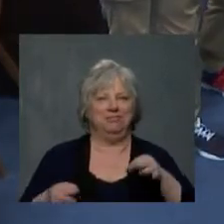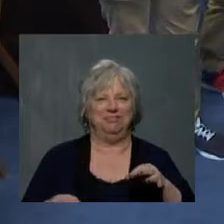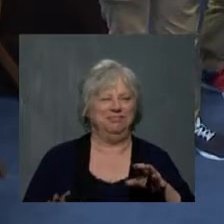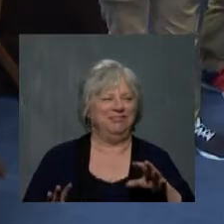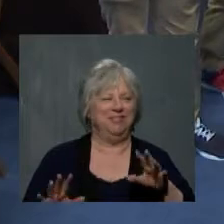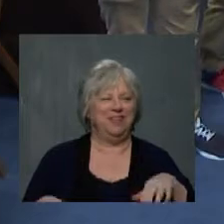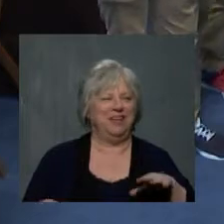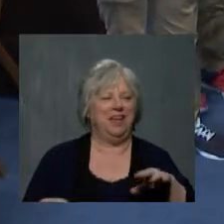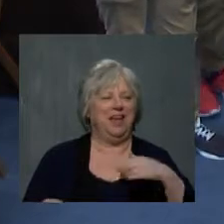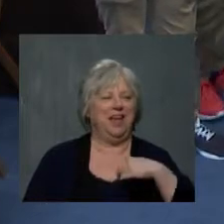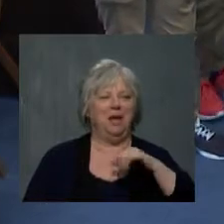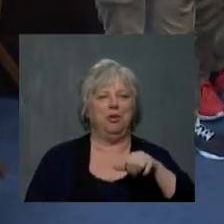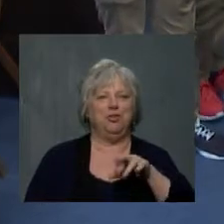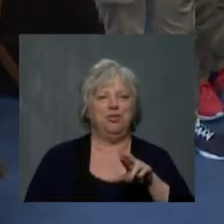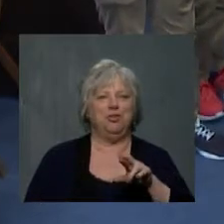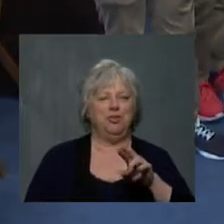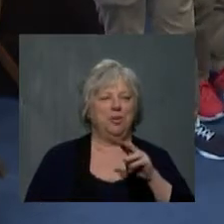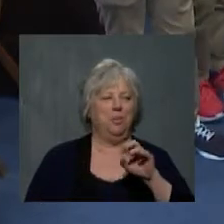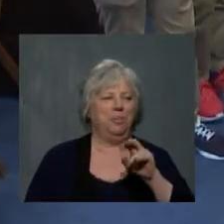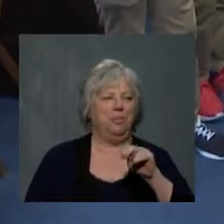Manley Roberts, I'm a junior.